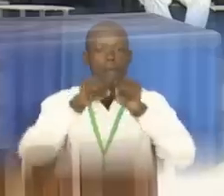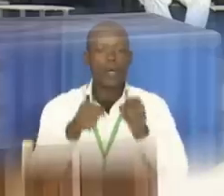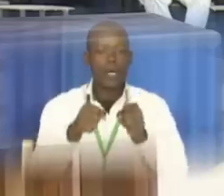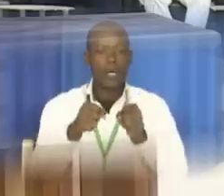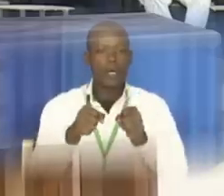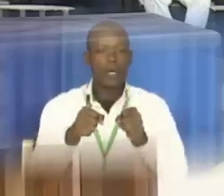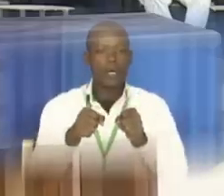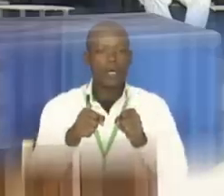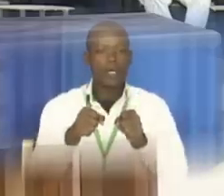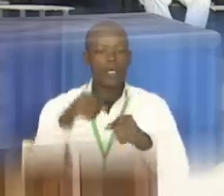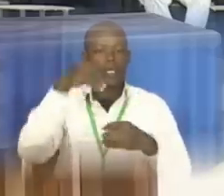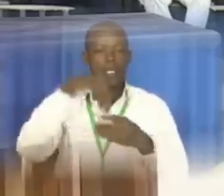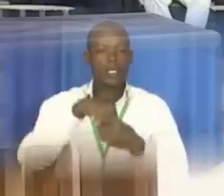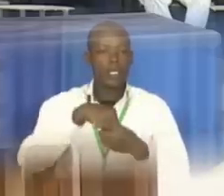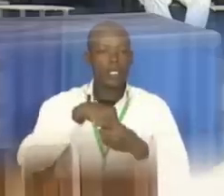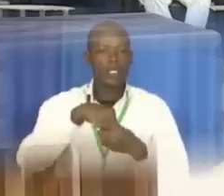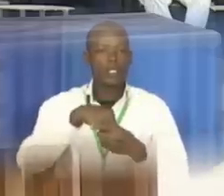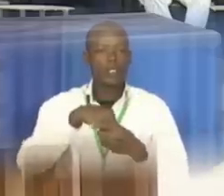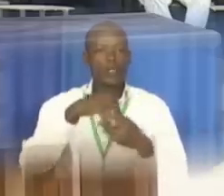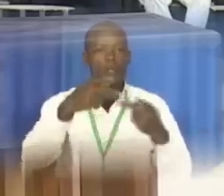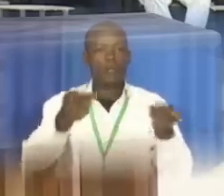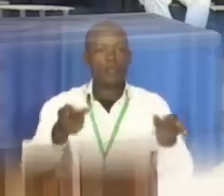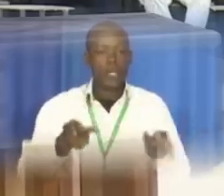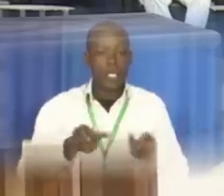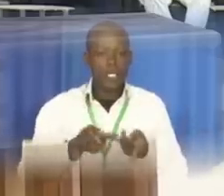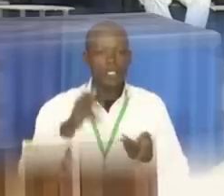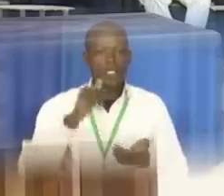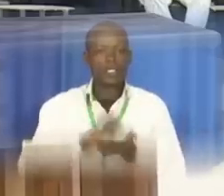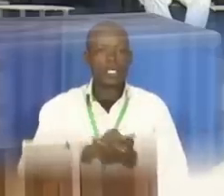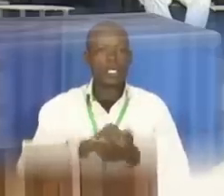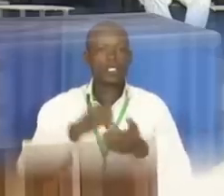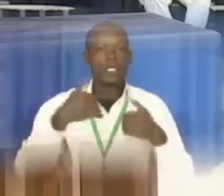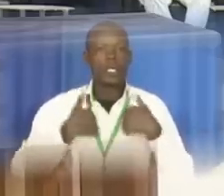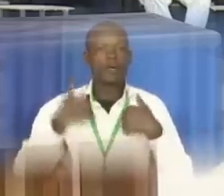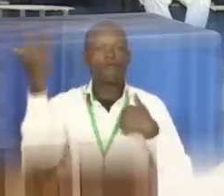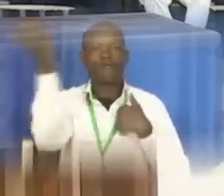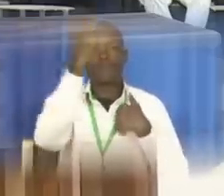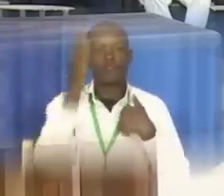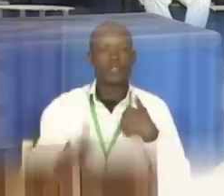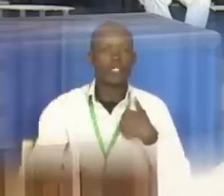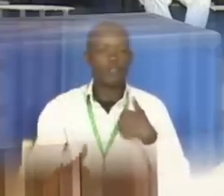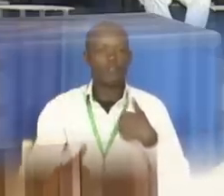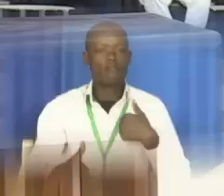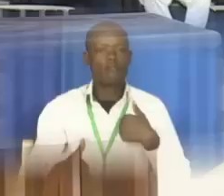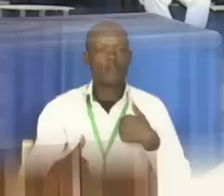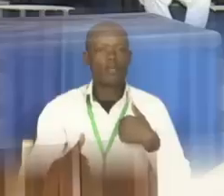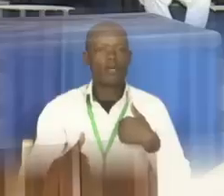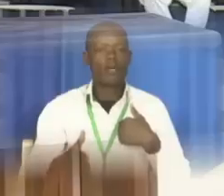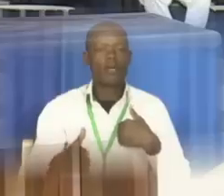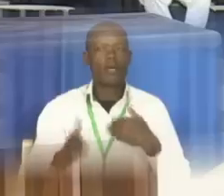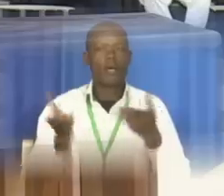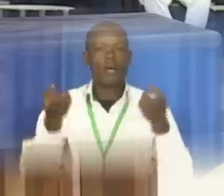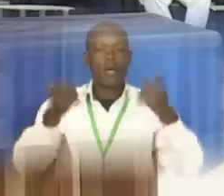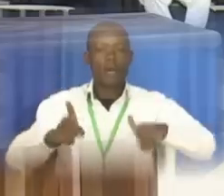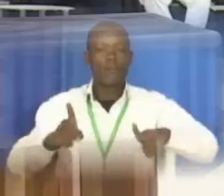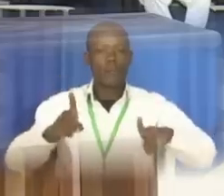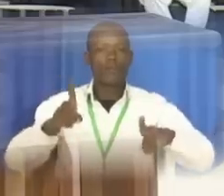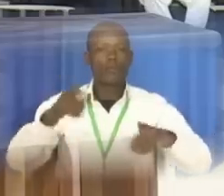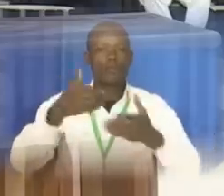in places where they've never even occurred before, which is why you need to pray.